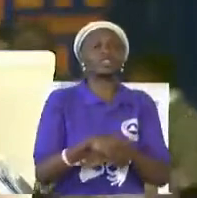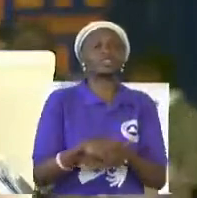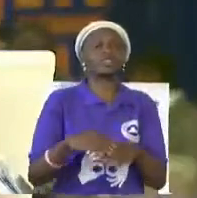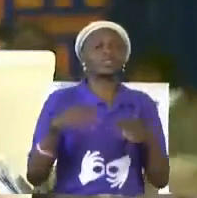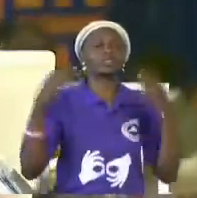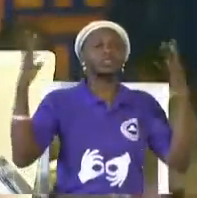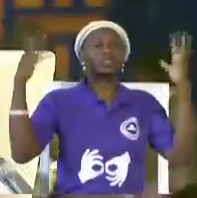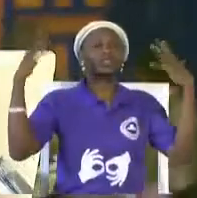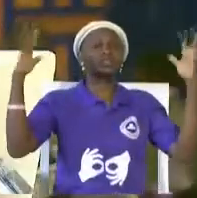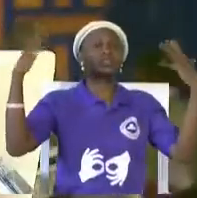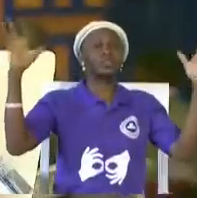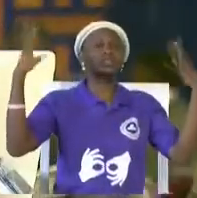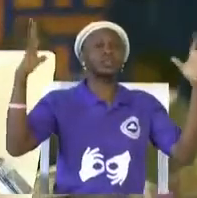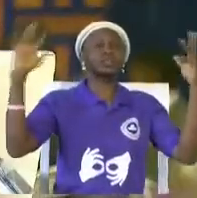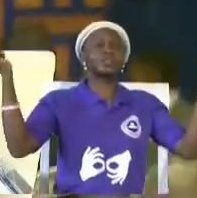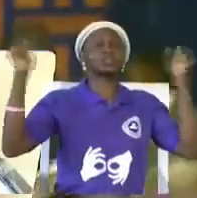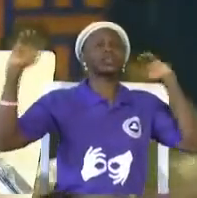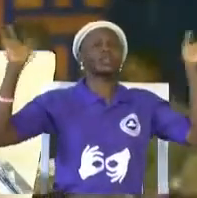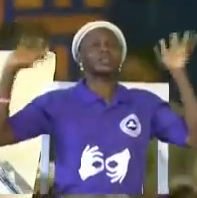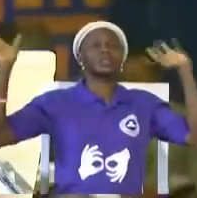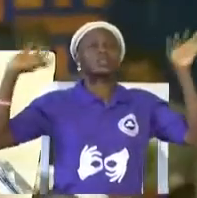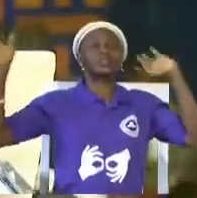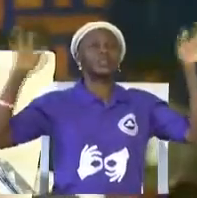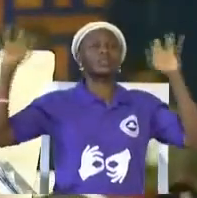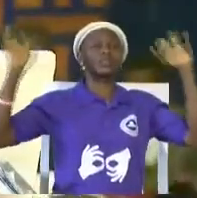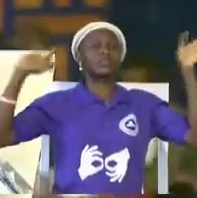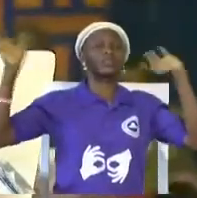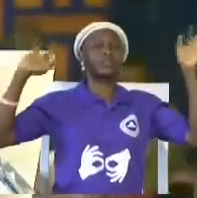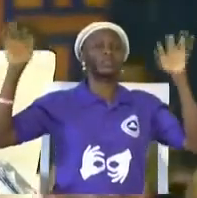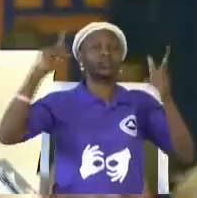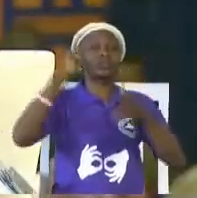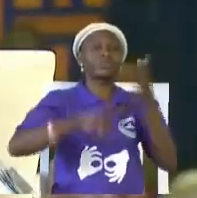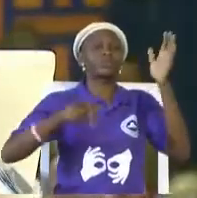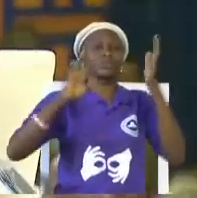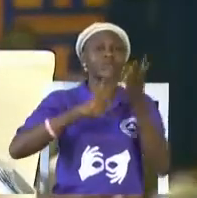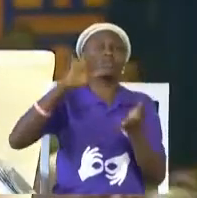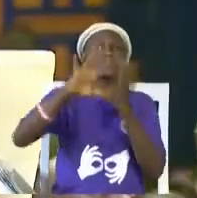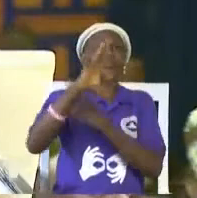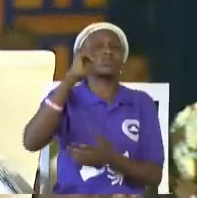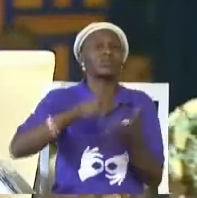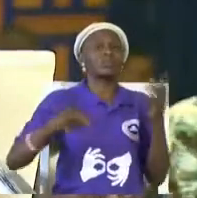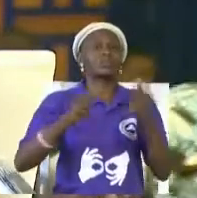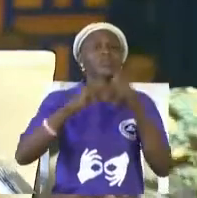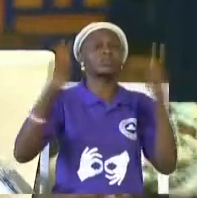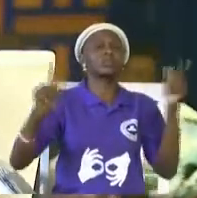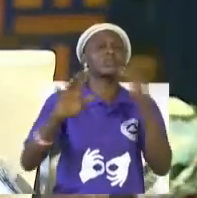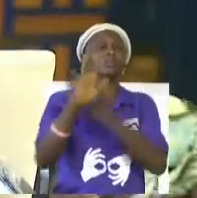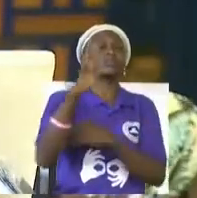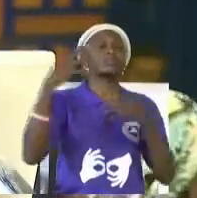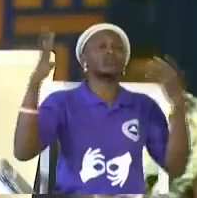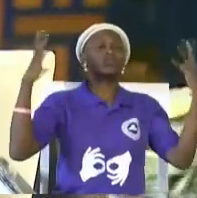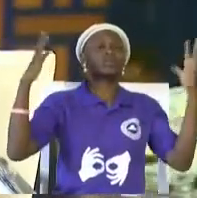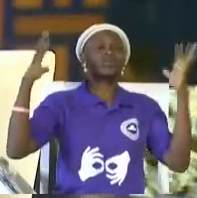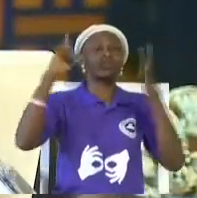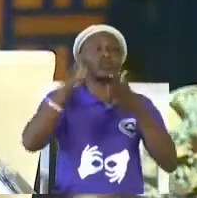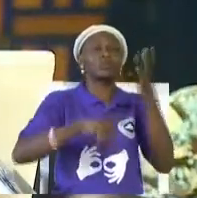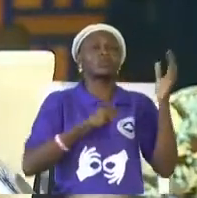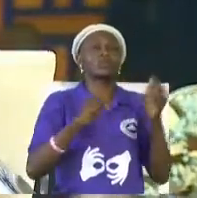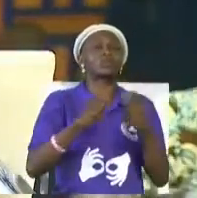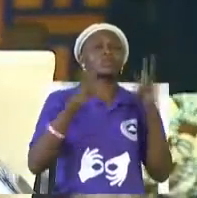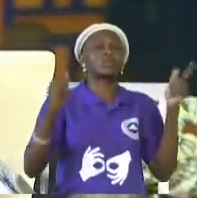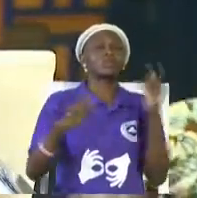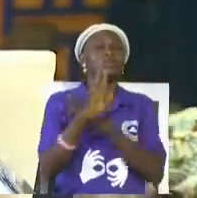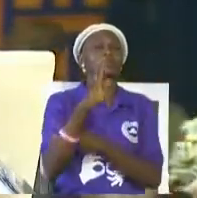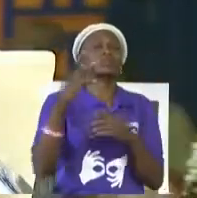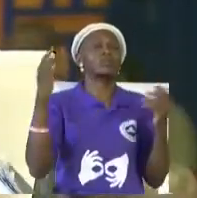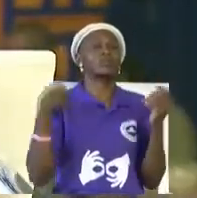Wow. Put your hands together for the Lord. What a glorious God. What an awesome God. What a great God